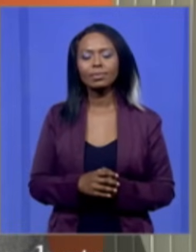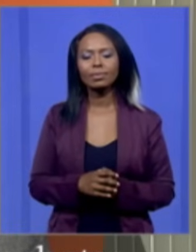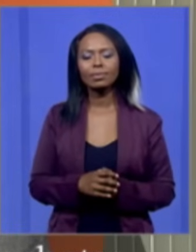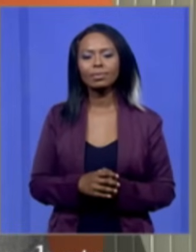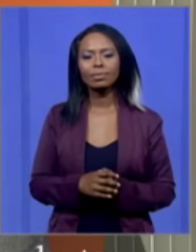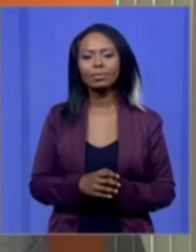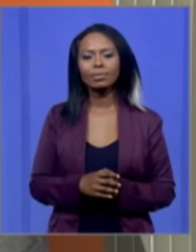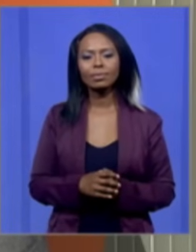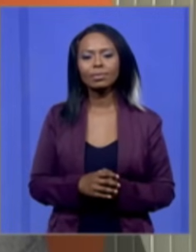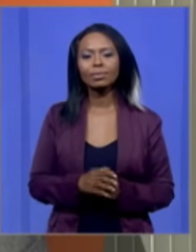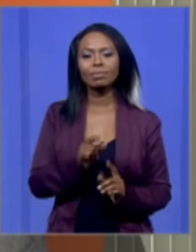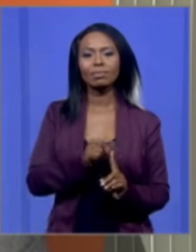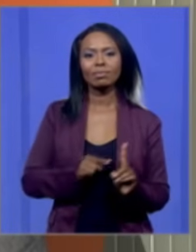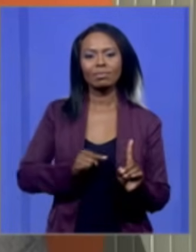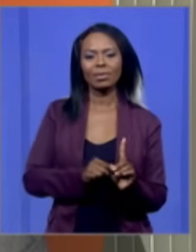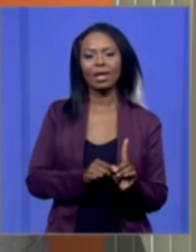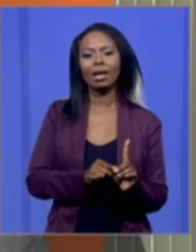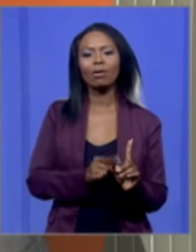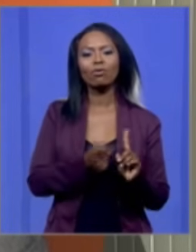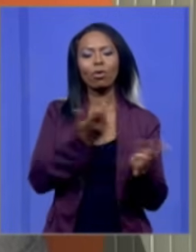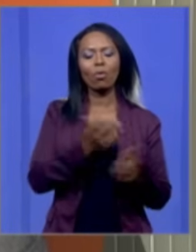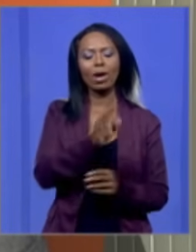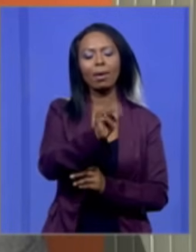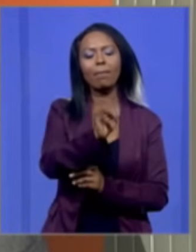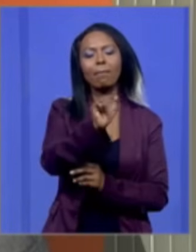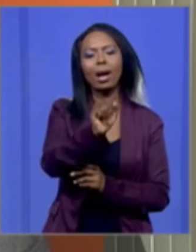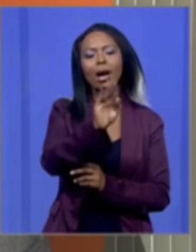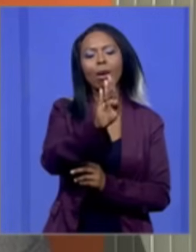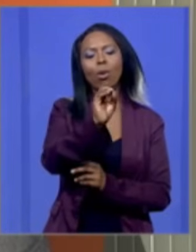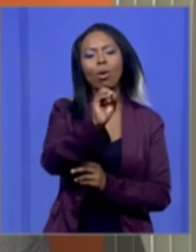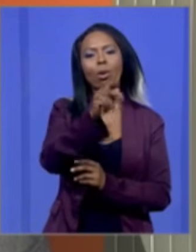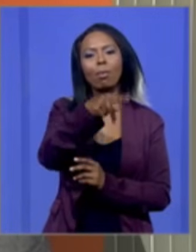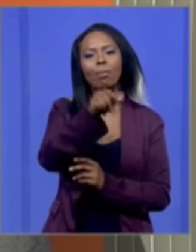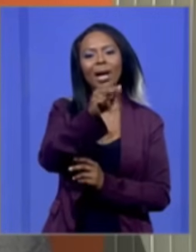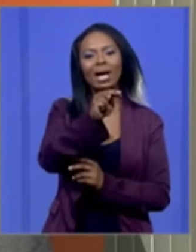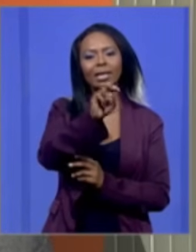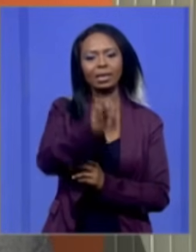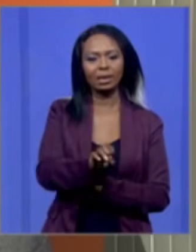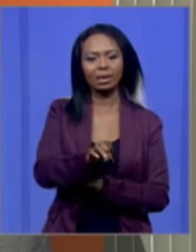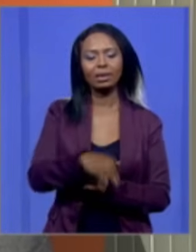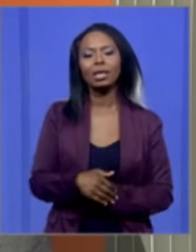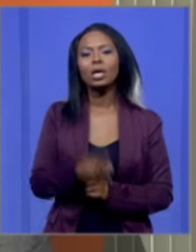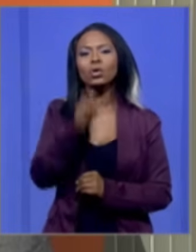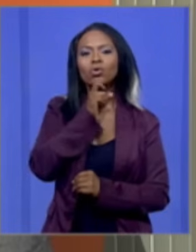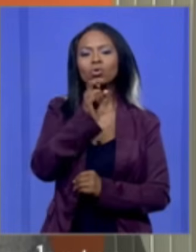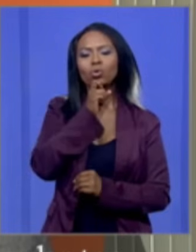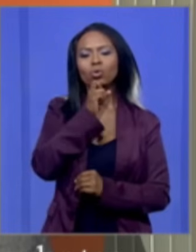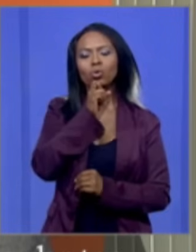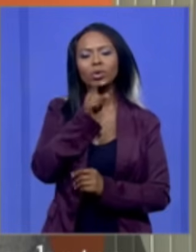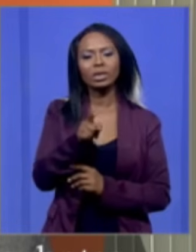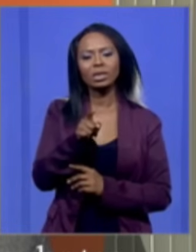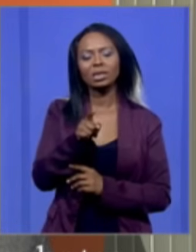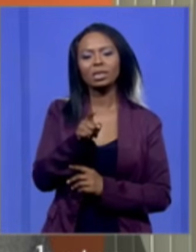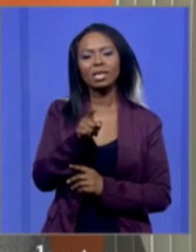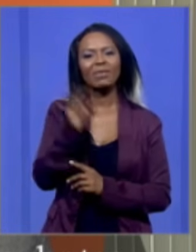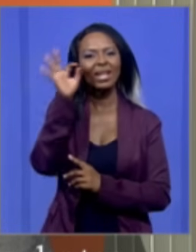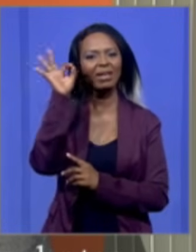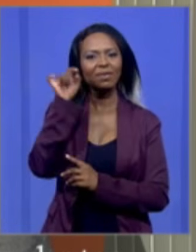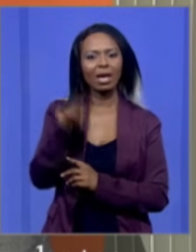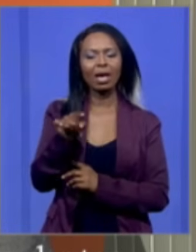in Mabopane and we can't use Philadelphia because the child will then lose,